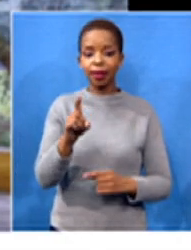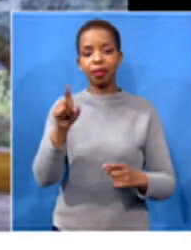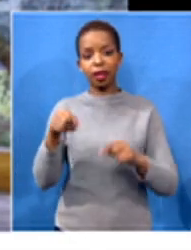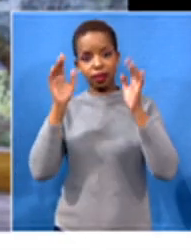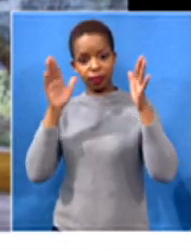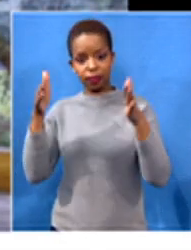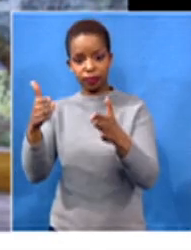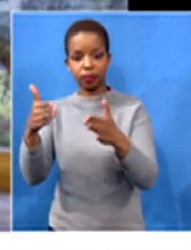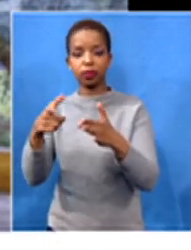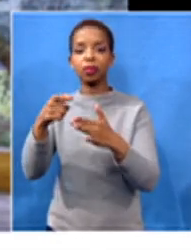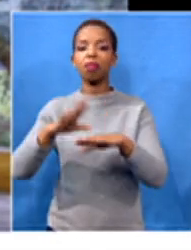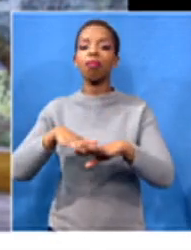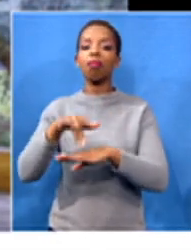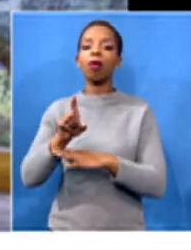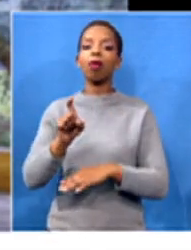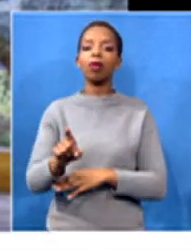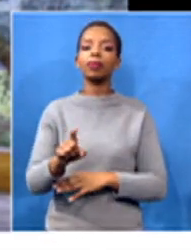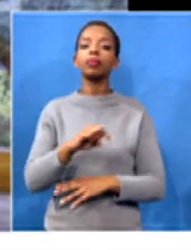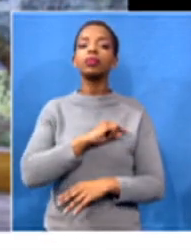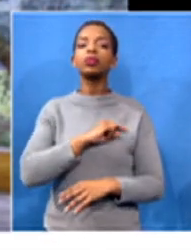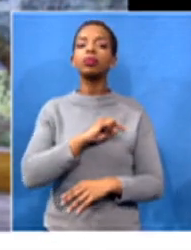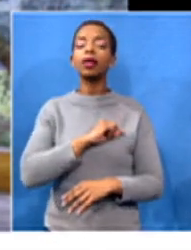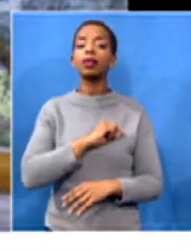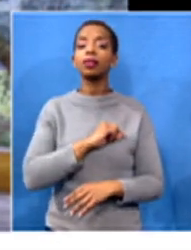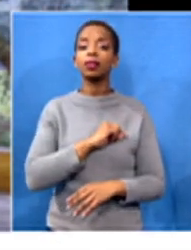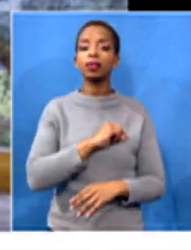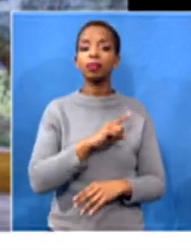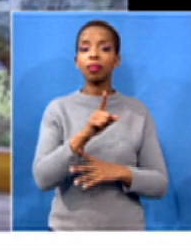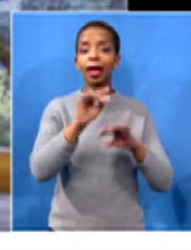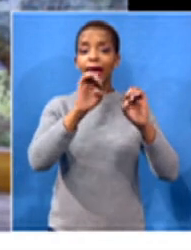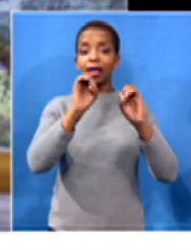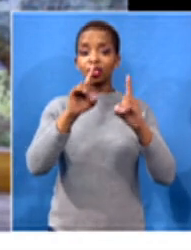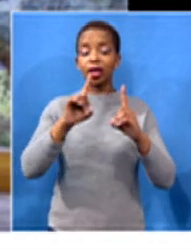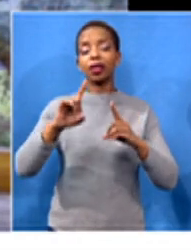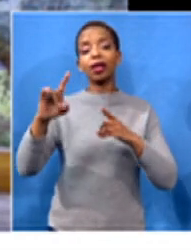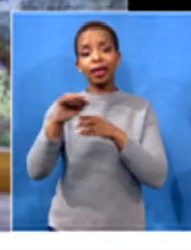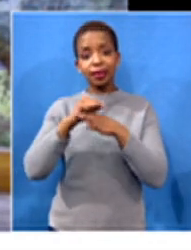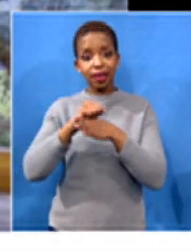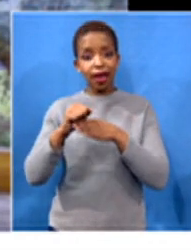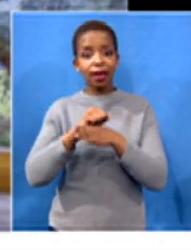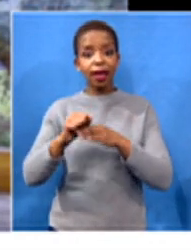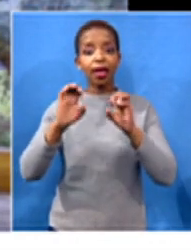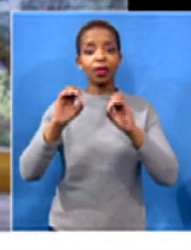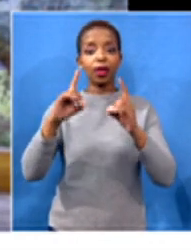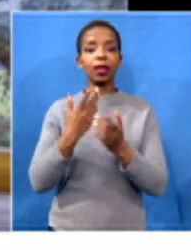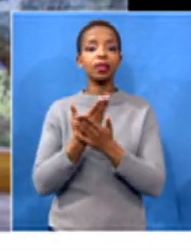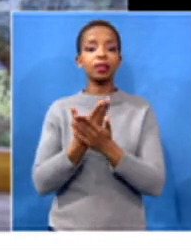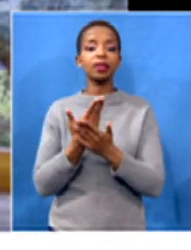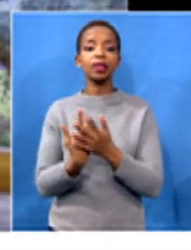So public post-school education and training institutions, for example, can't access the public